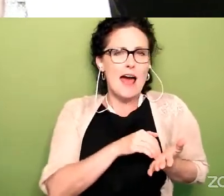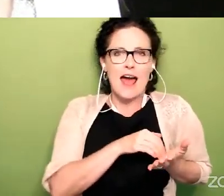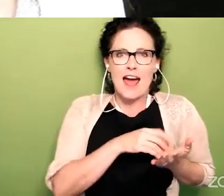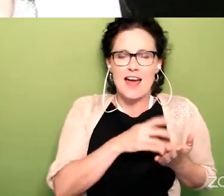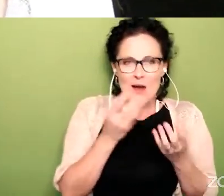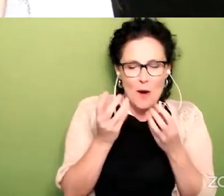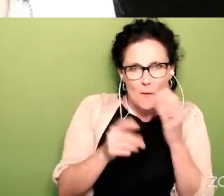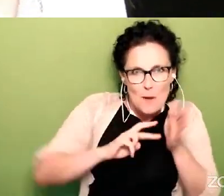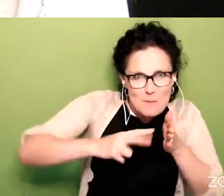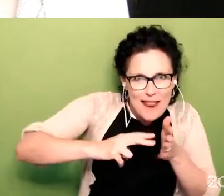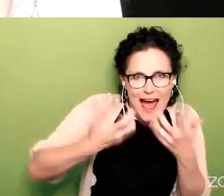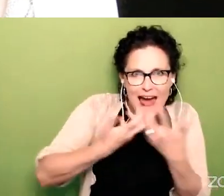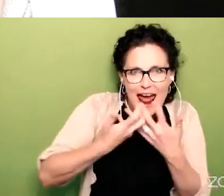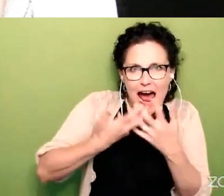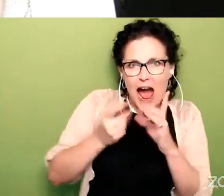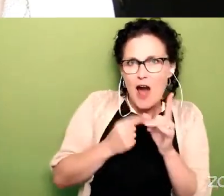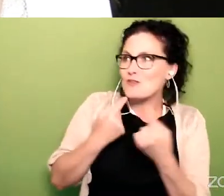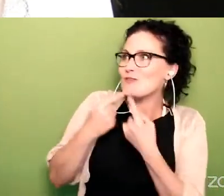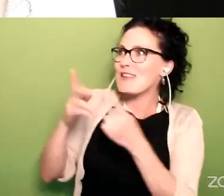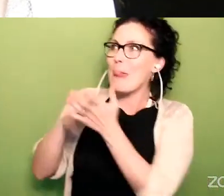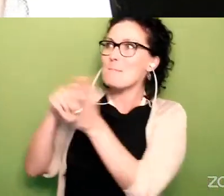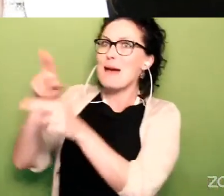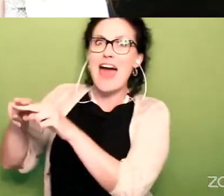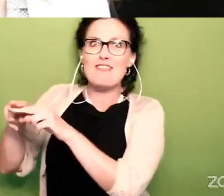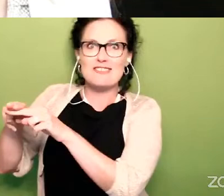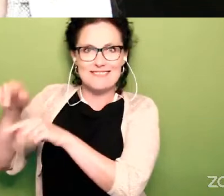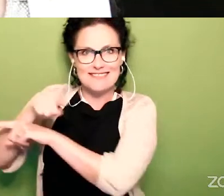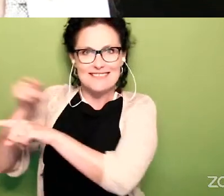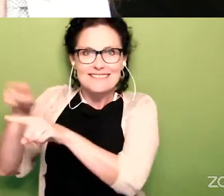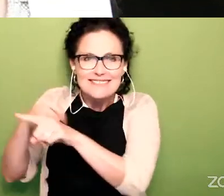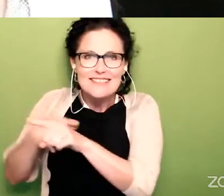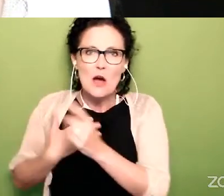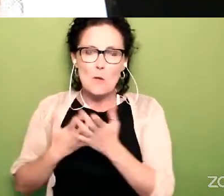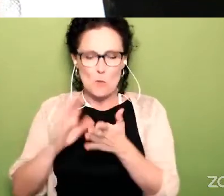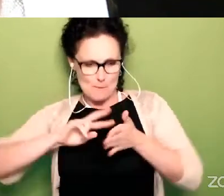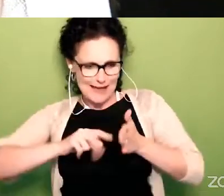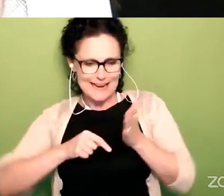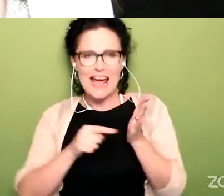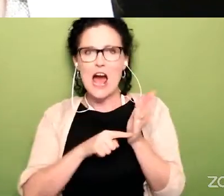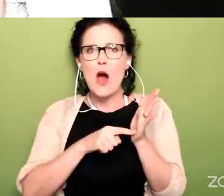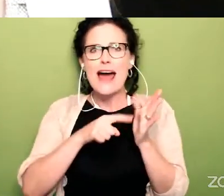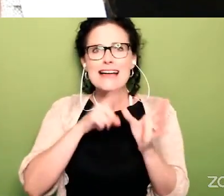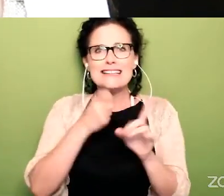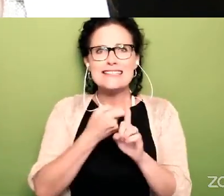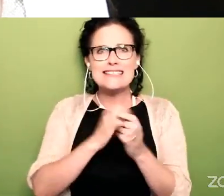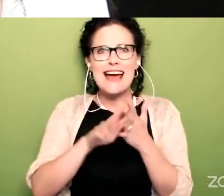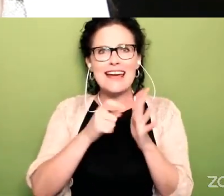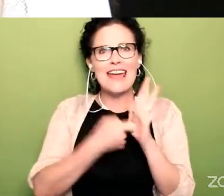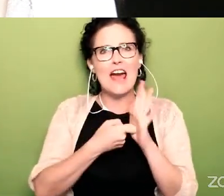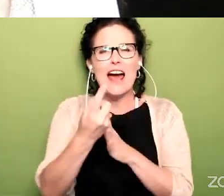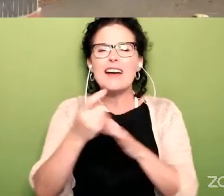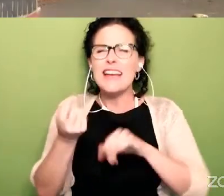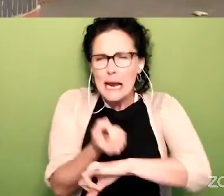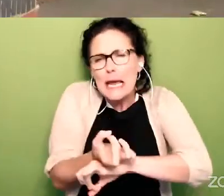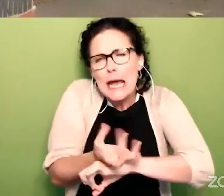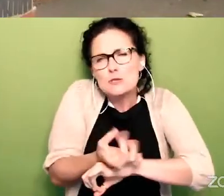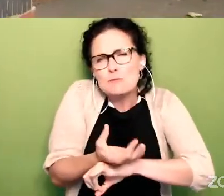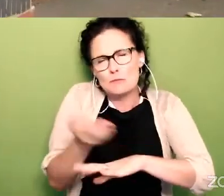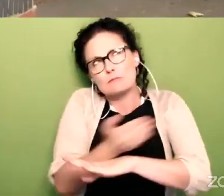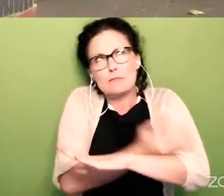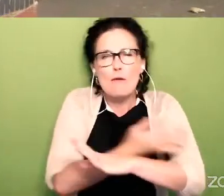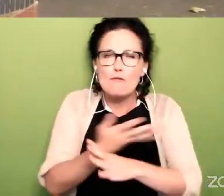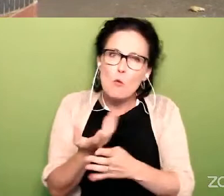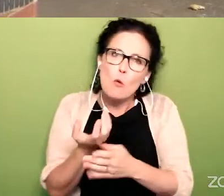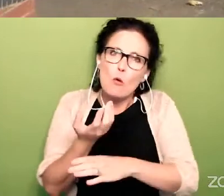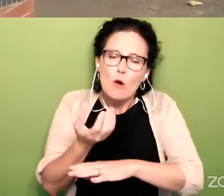engagement. I went there thinking only of our life together. But instead, when I get there, it's all noise, boys and nonsense.